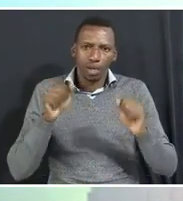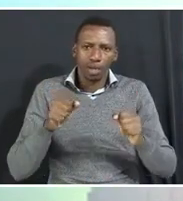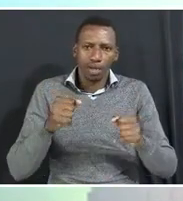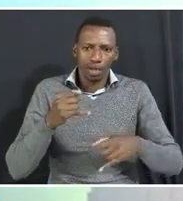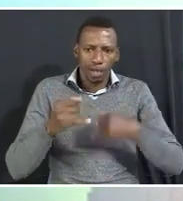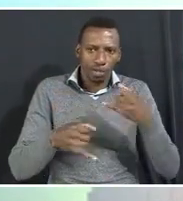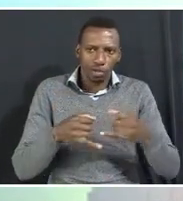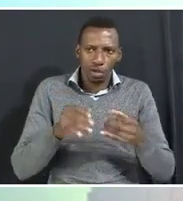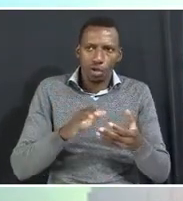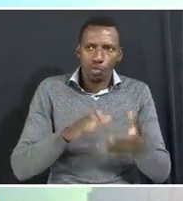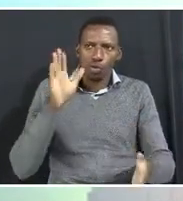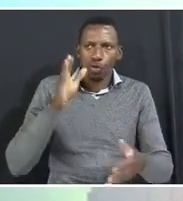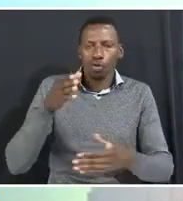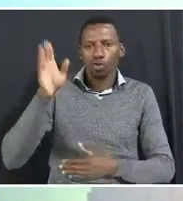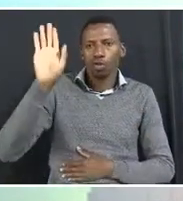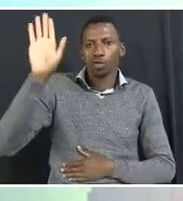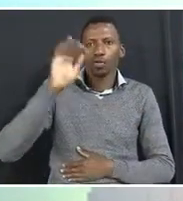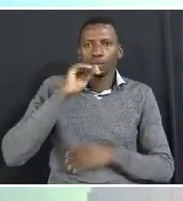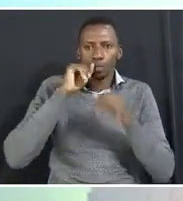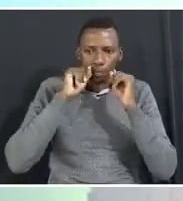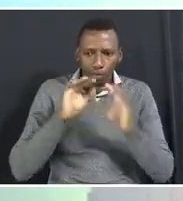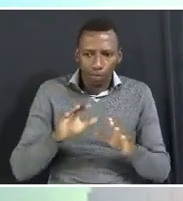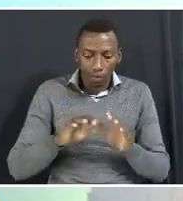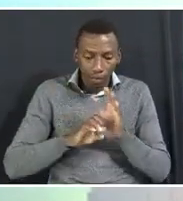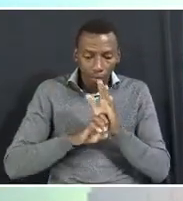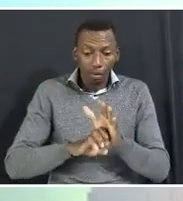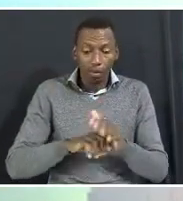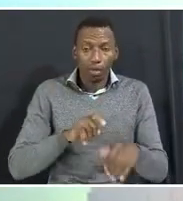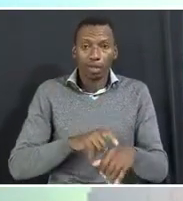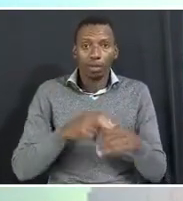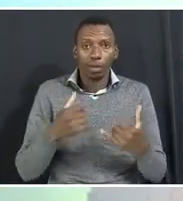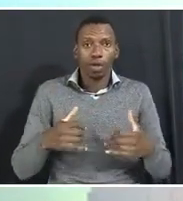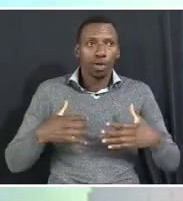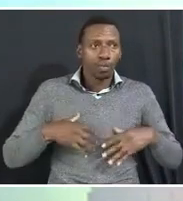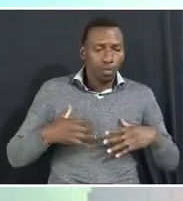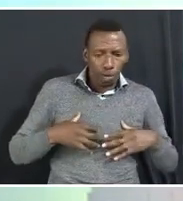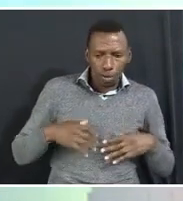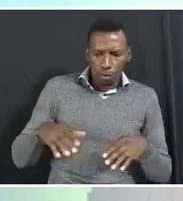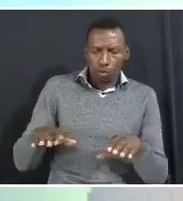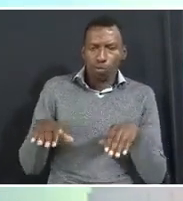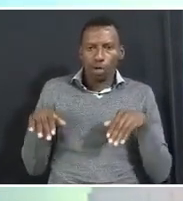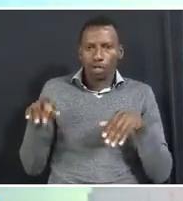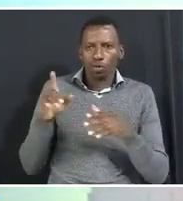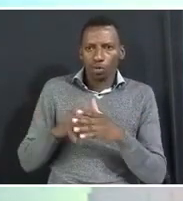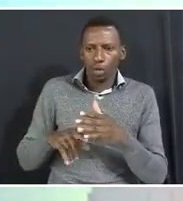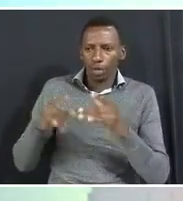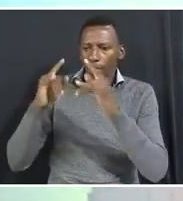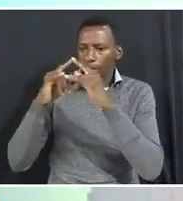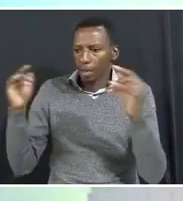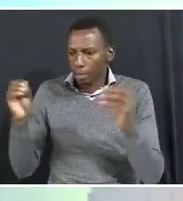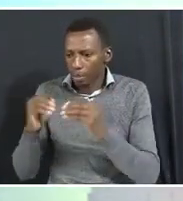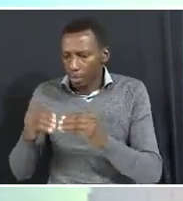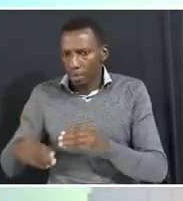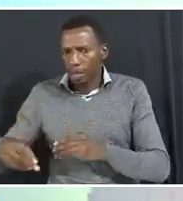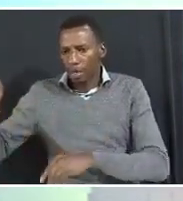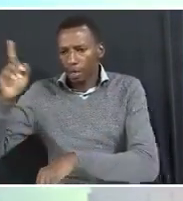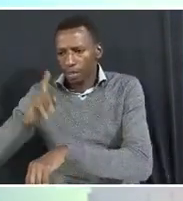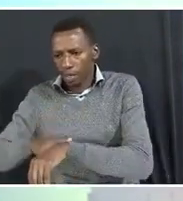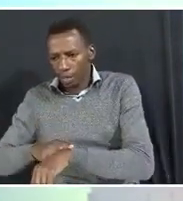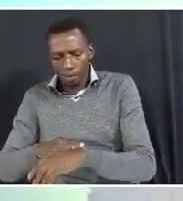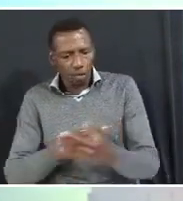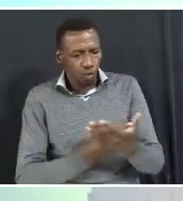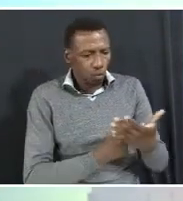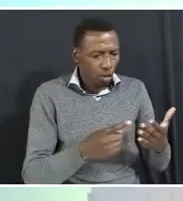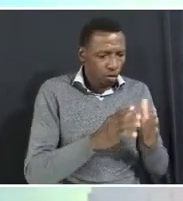blessings. Meaning, like now, some people are waiting for the camp meeting, a high moment, and then they wait for a week of prayer, a high moment. But